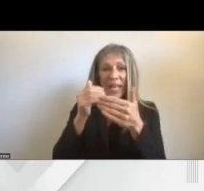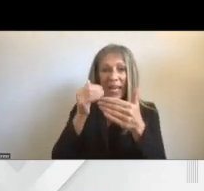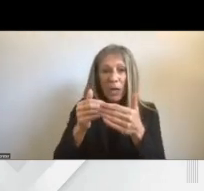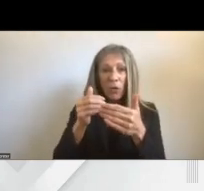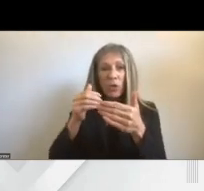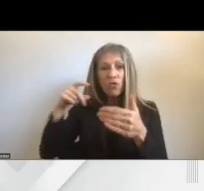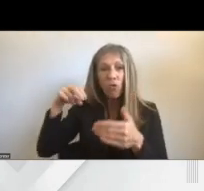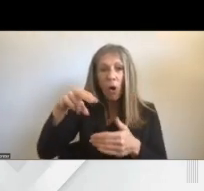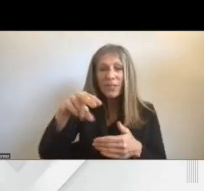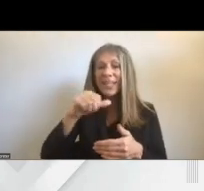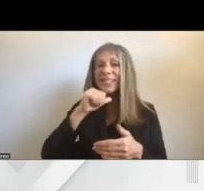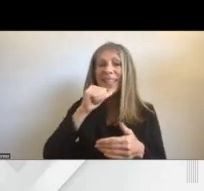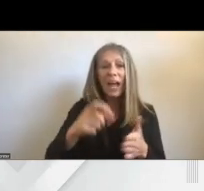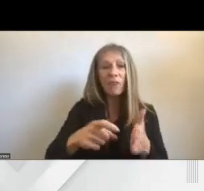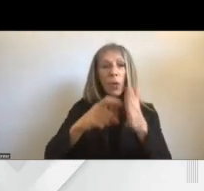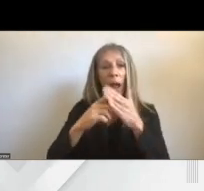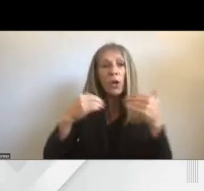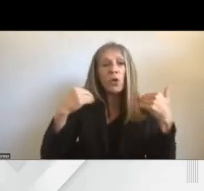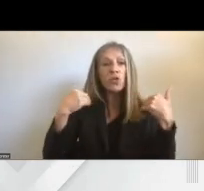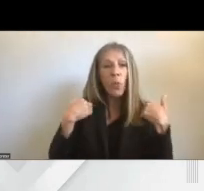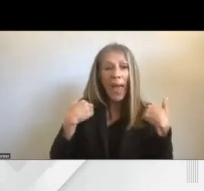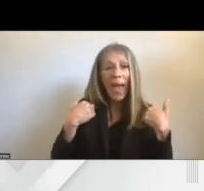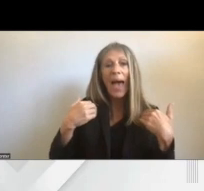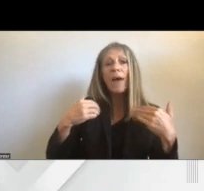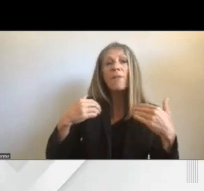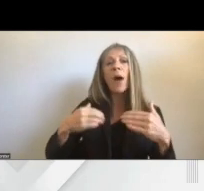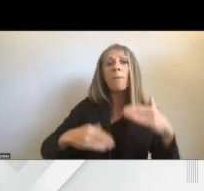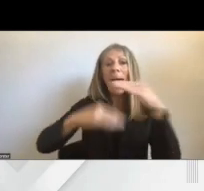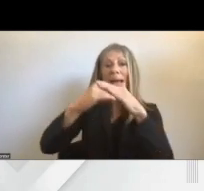have a maximum cross slope of 2.1%.